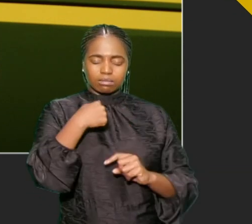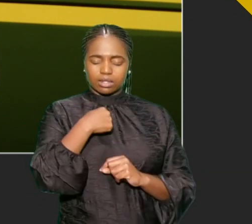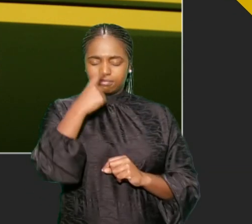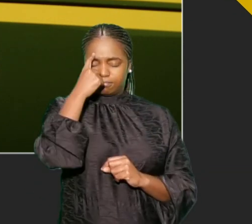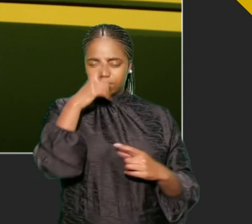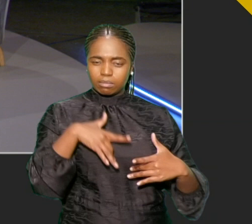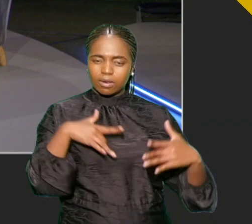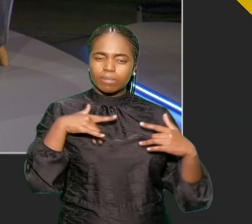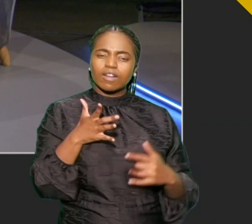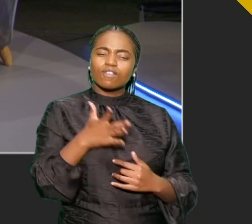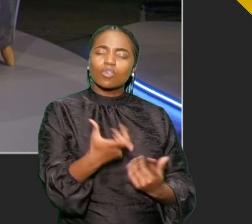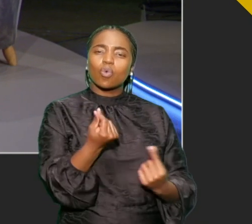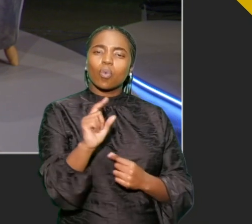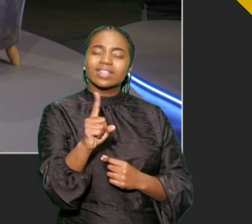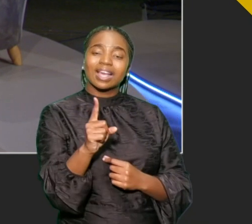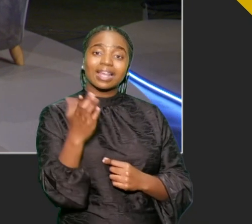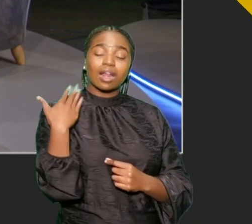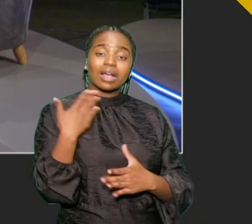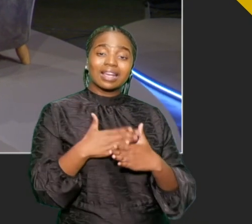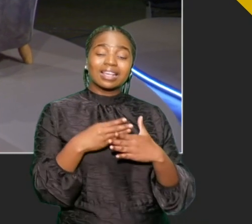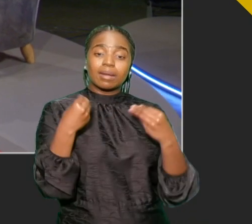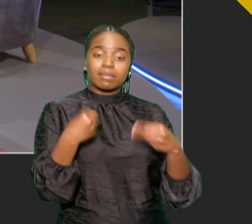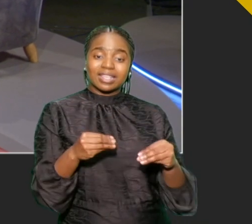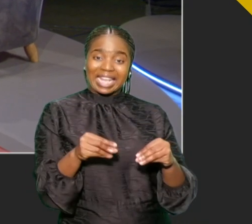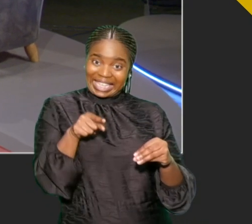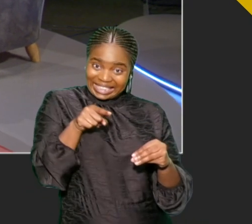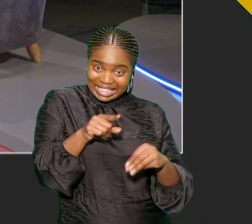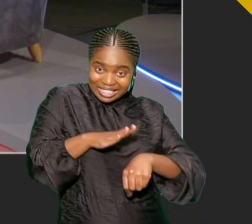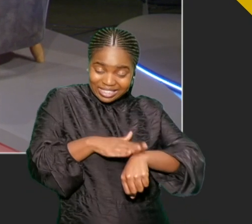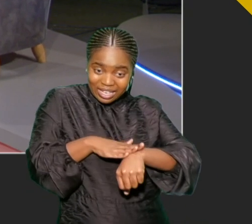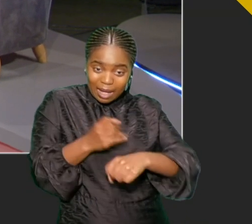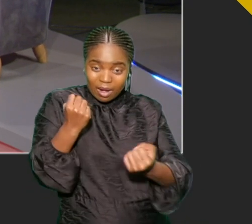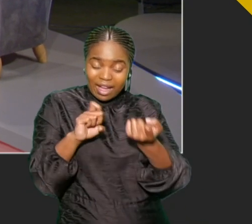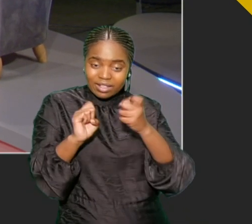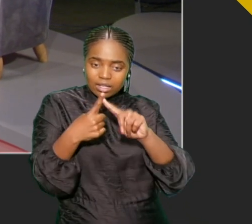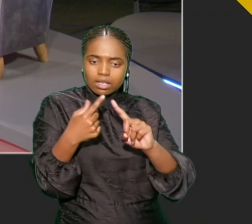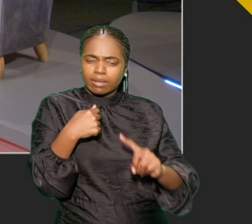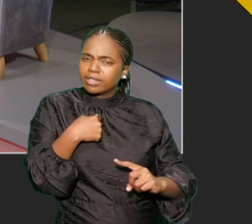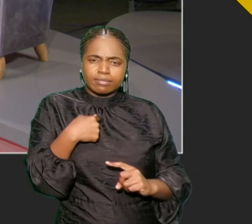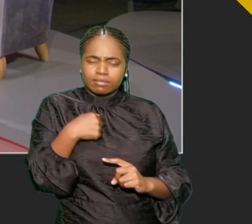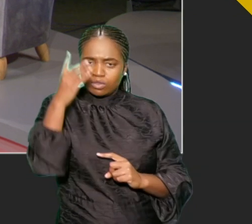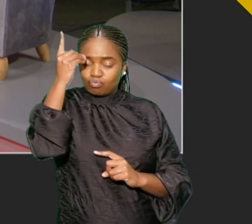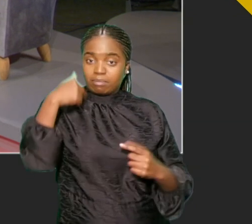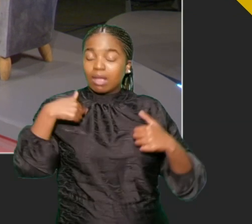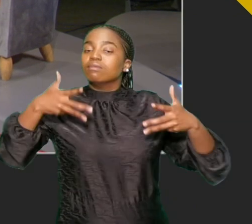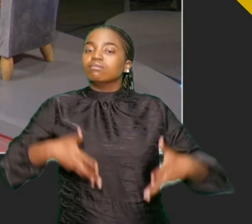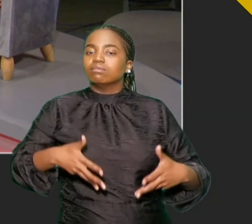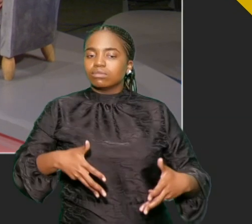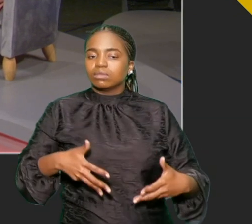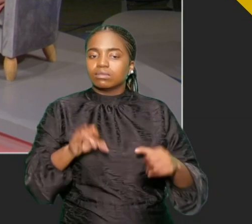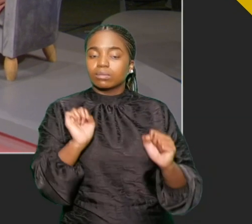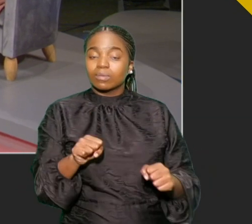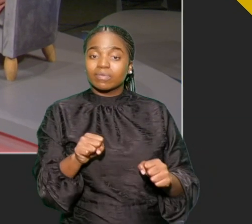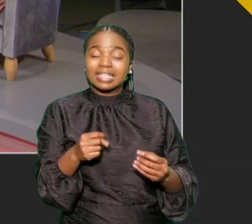Pilia Mingfisayo, which at the time I was working in corporate. And in Pilia Mingfisayo, in that moment, where I decided to pursue my dreams, and here I am today. So for me, the